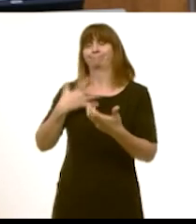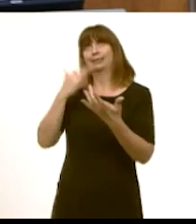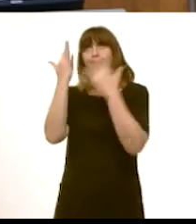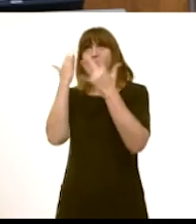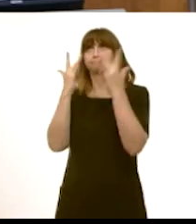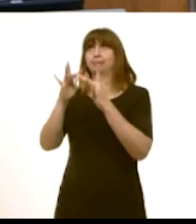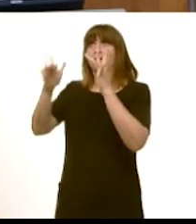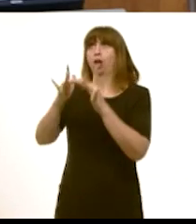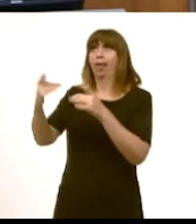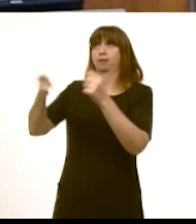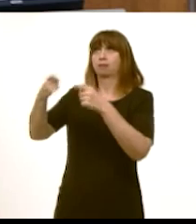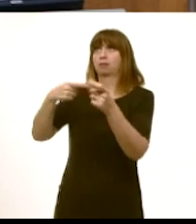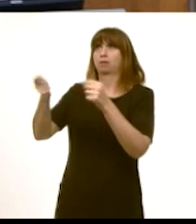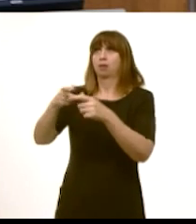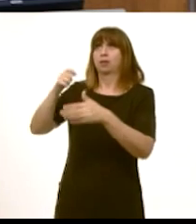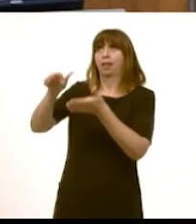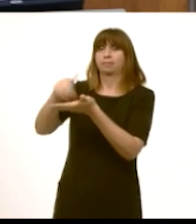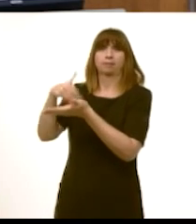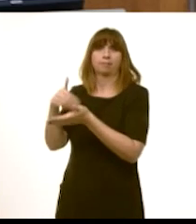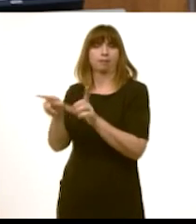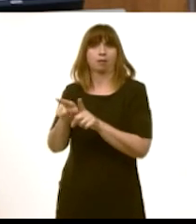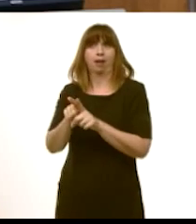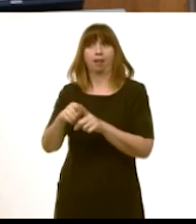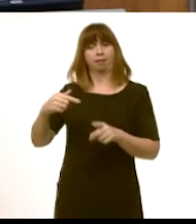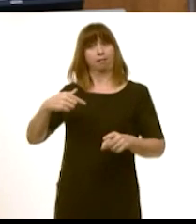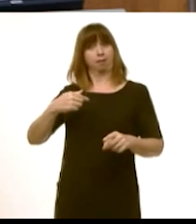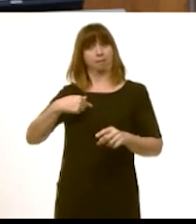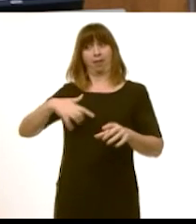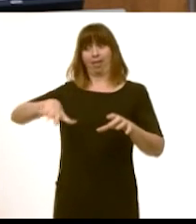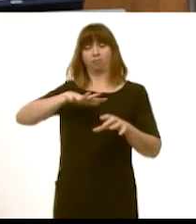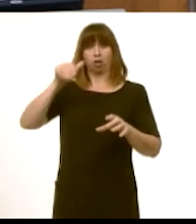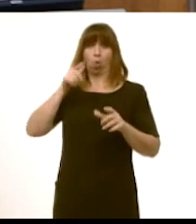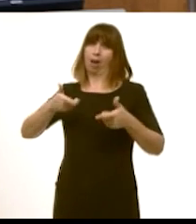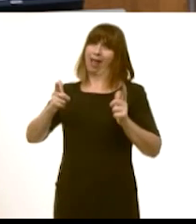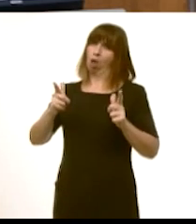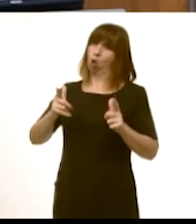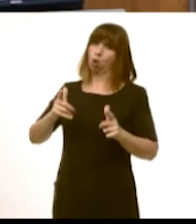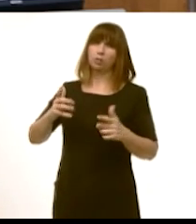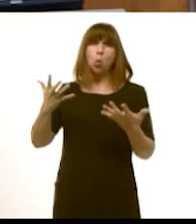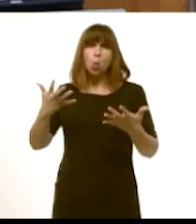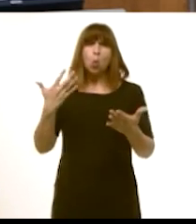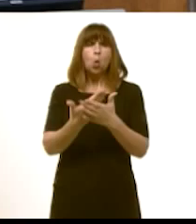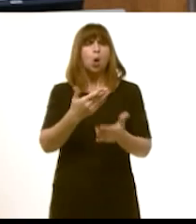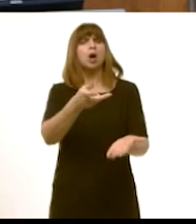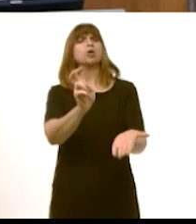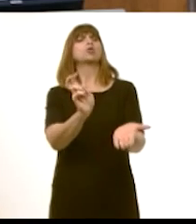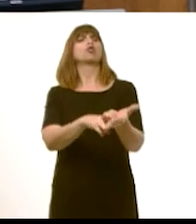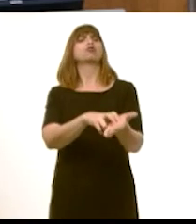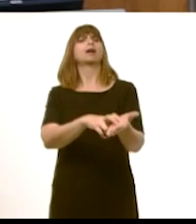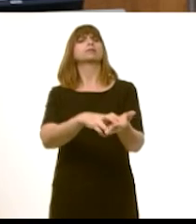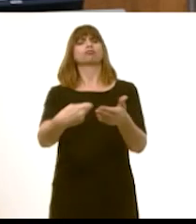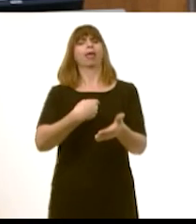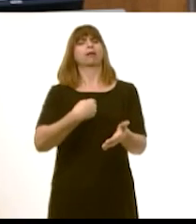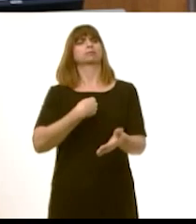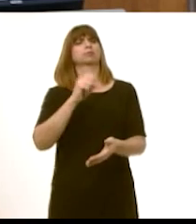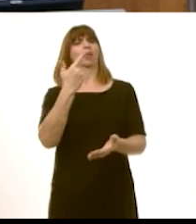a responsibility on landlords. I can say in my part of the world, landlords are not flexible enough. They keep on demanding 12-month tenancies for new businesses,